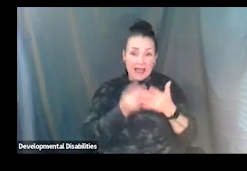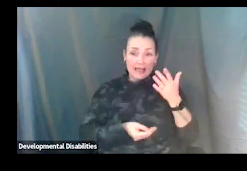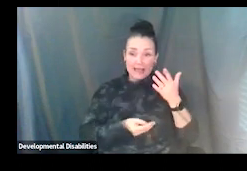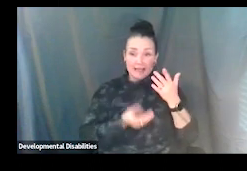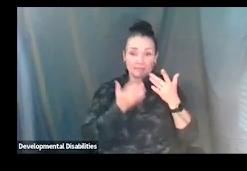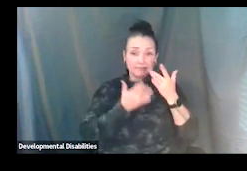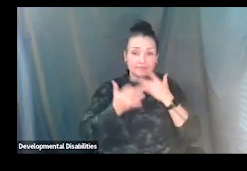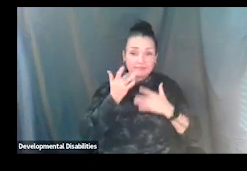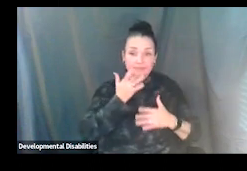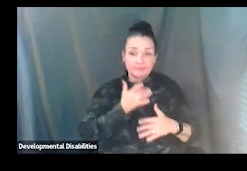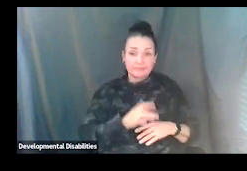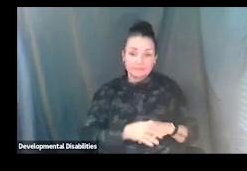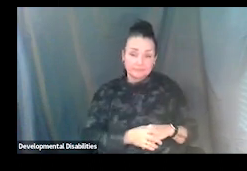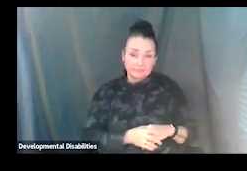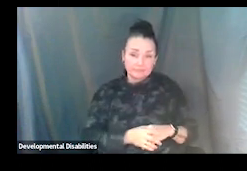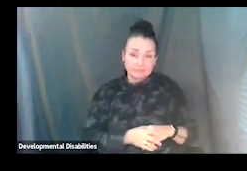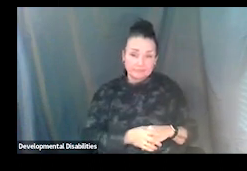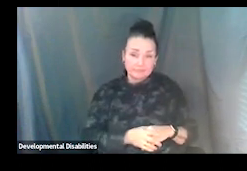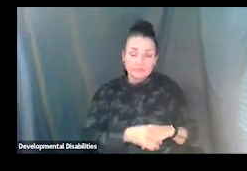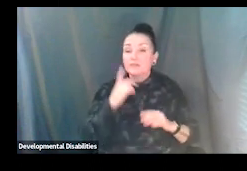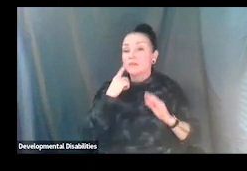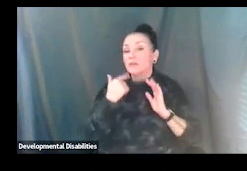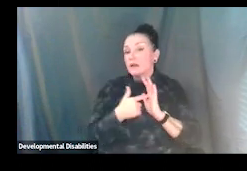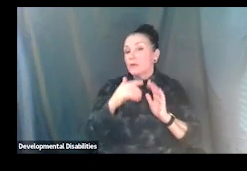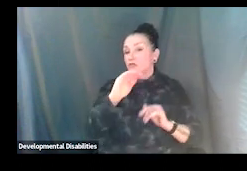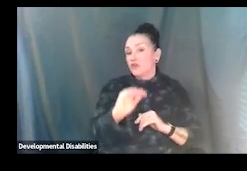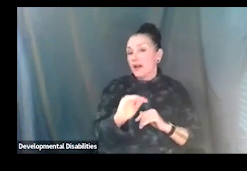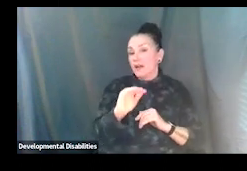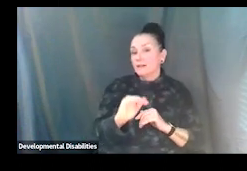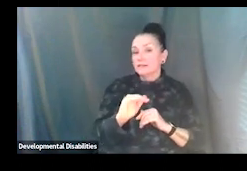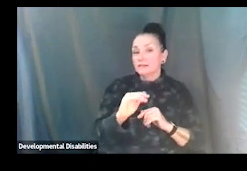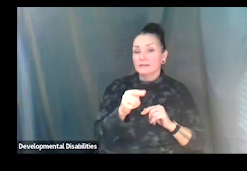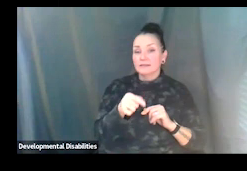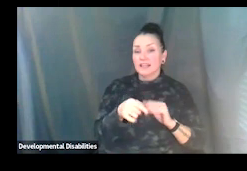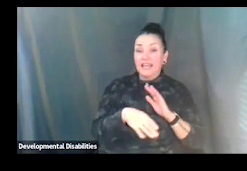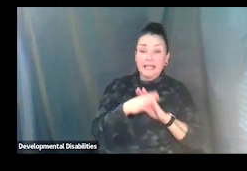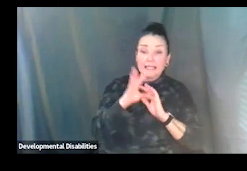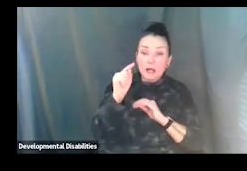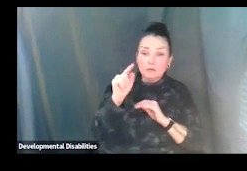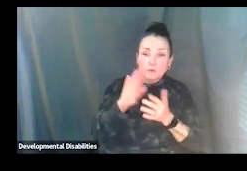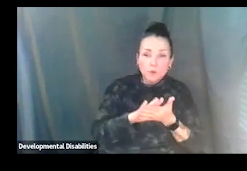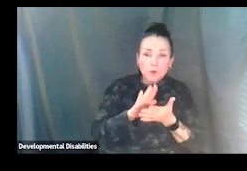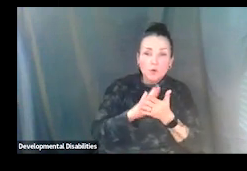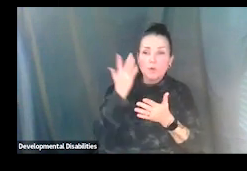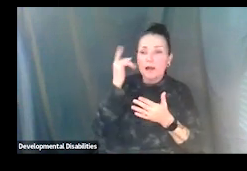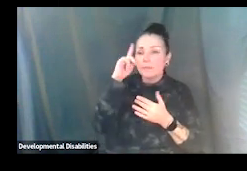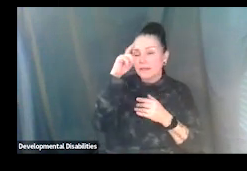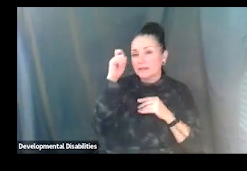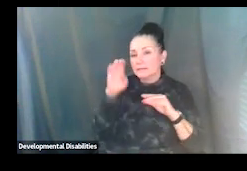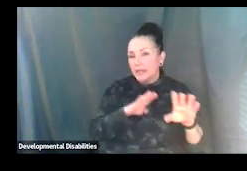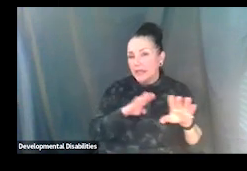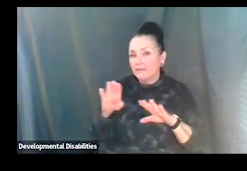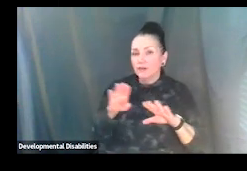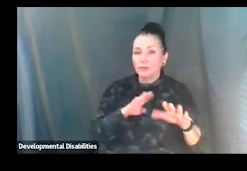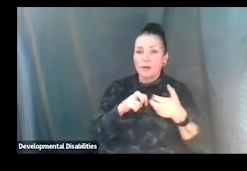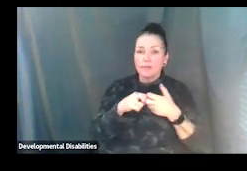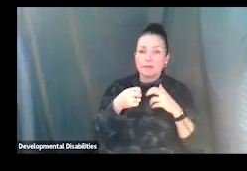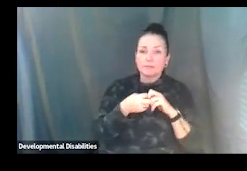the physician's sort of saying, okay, well, my experience is I can't get behavior help. I don't know what to do. Let's start meds